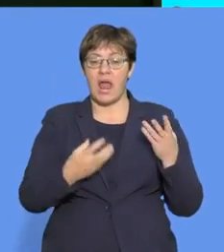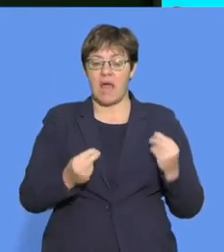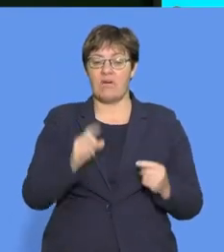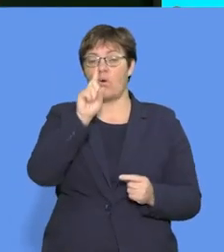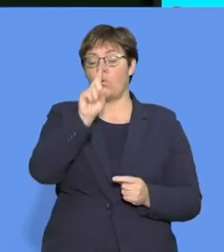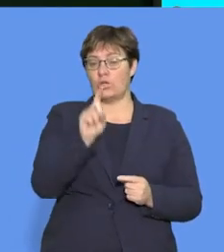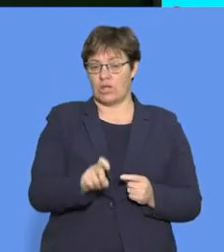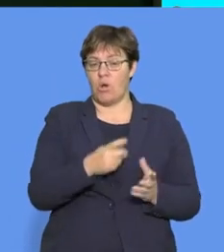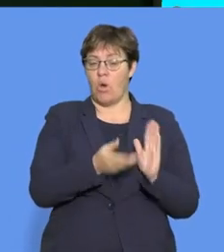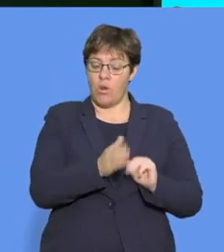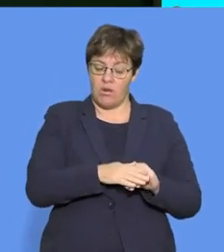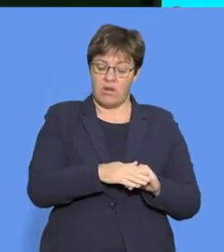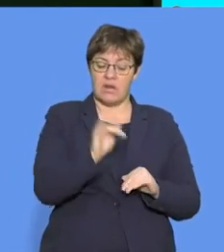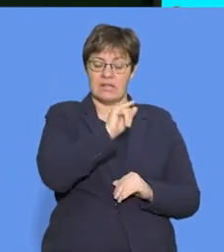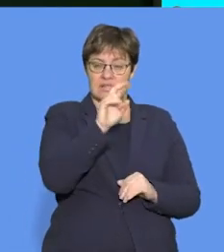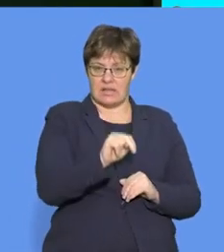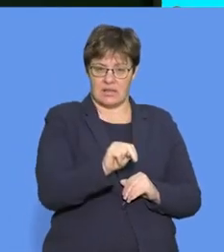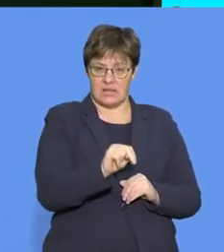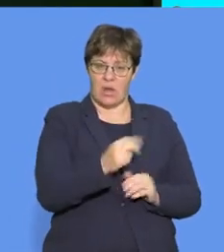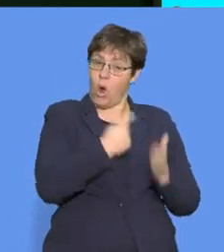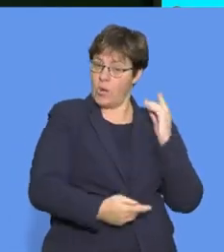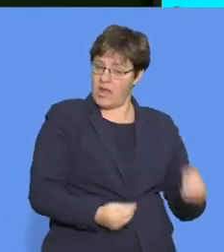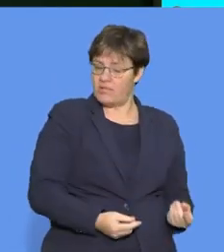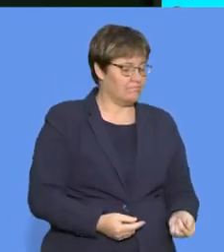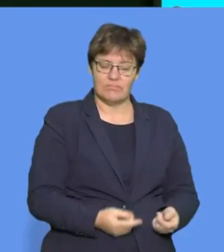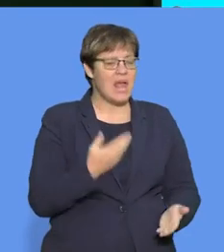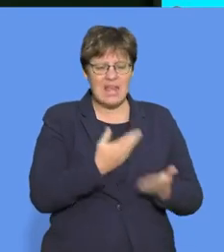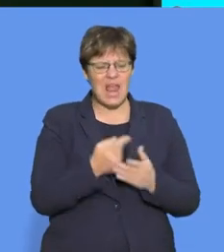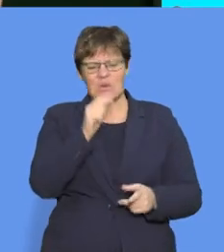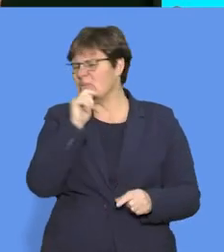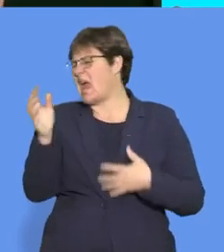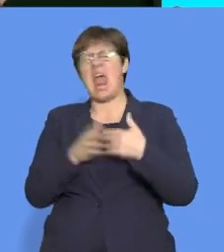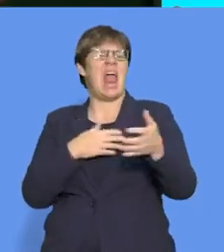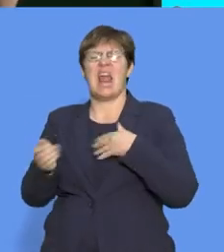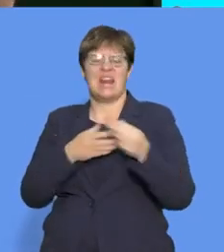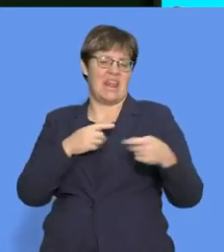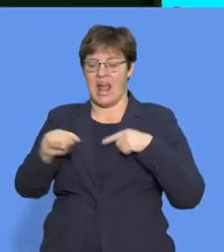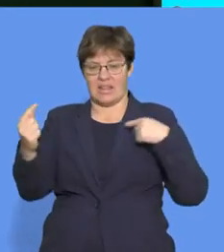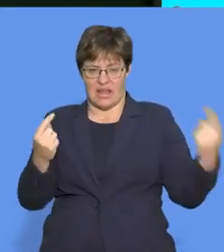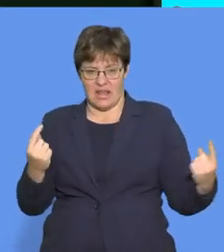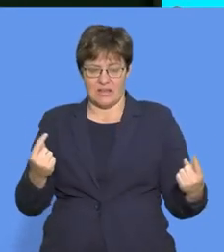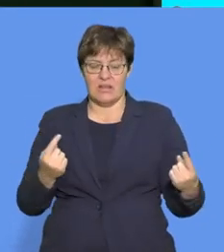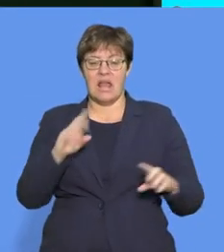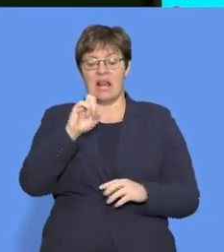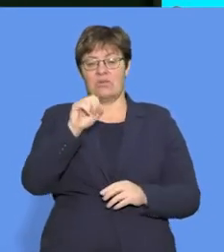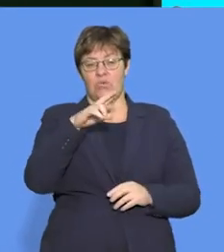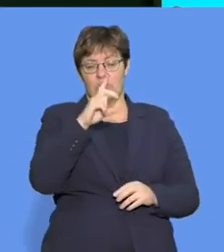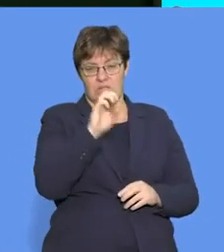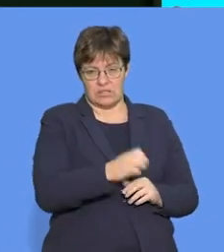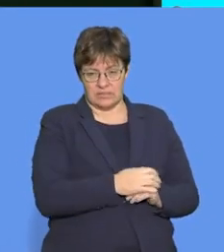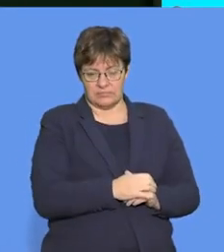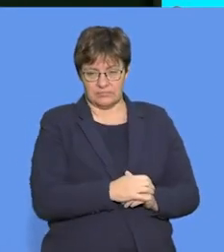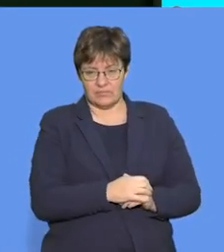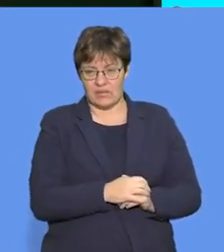only have questions on a zinc copper cell. That's not true. You can use any number of electrodes,